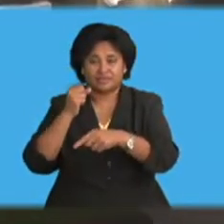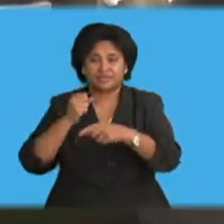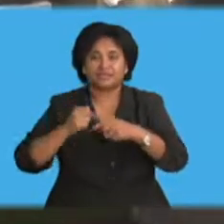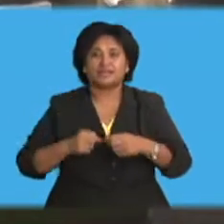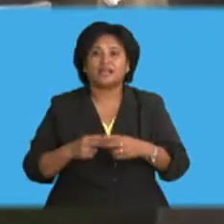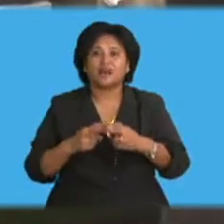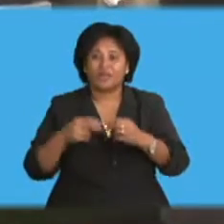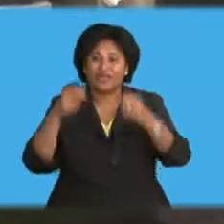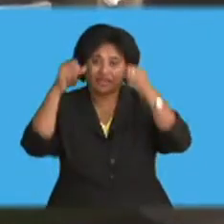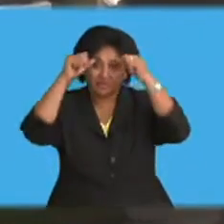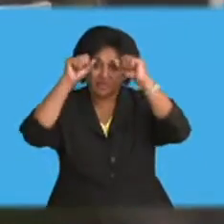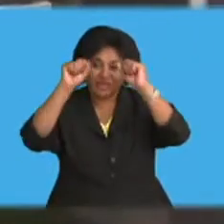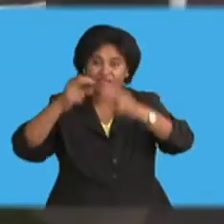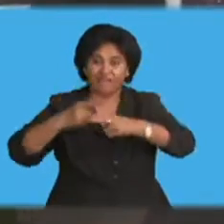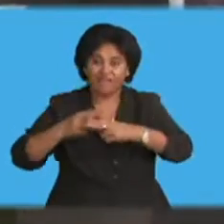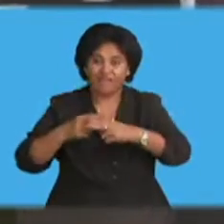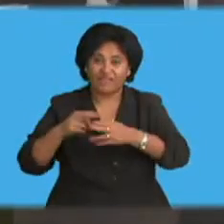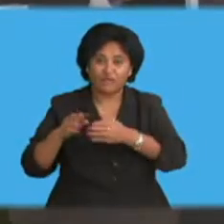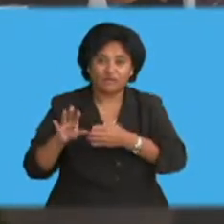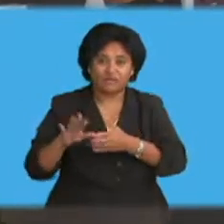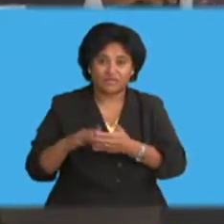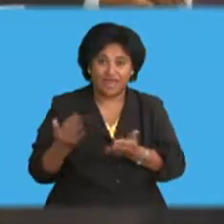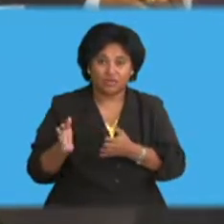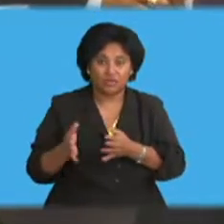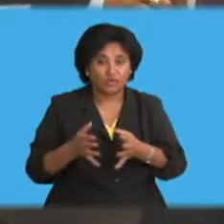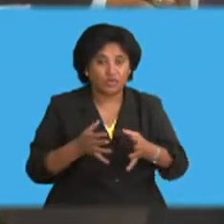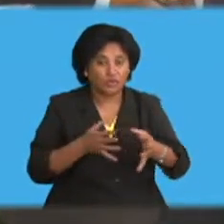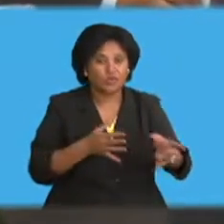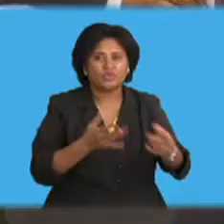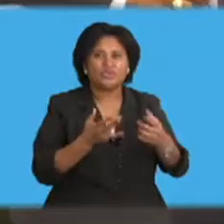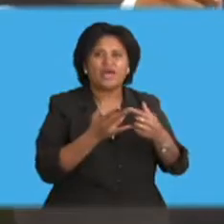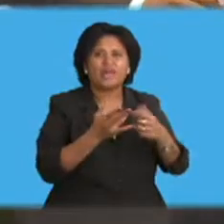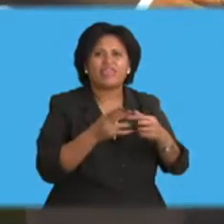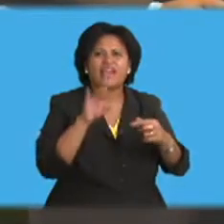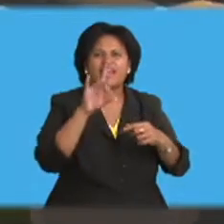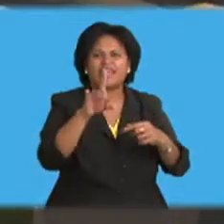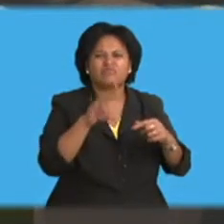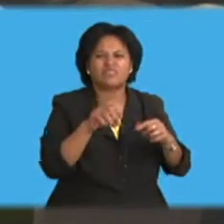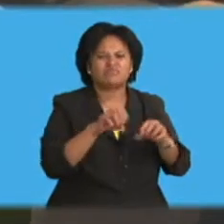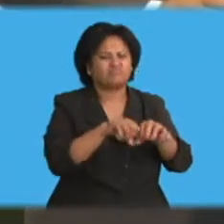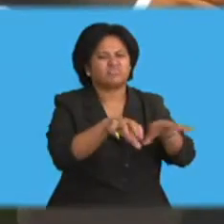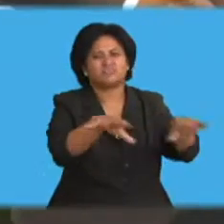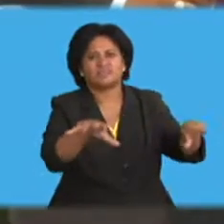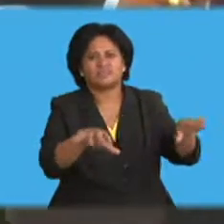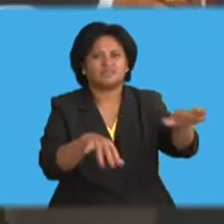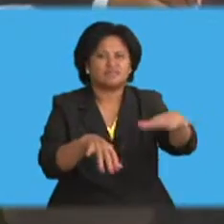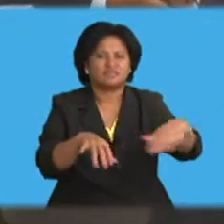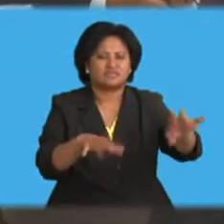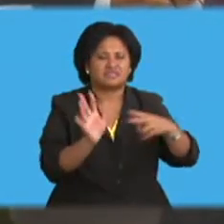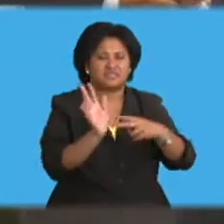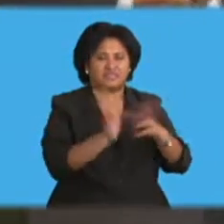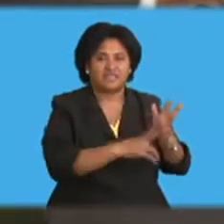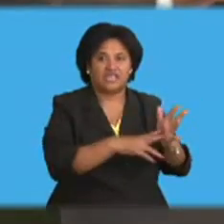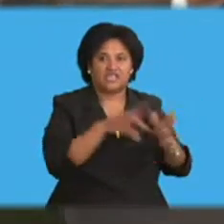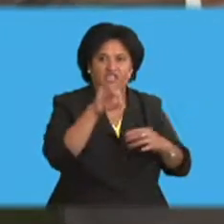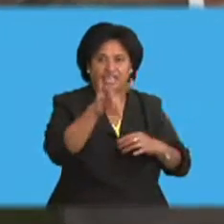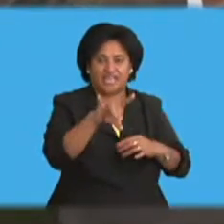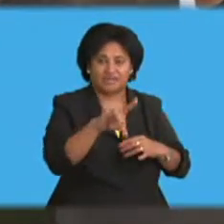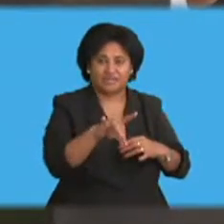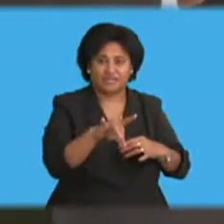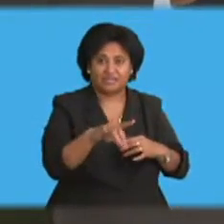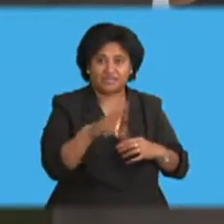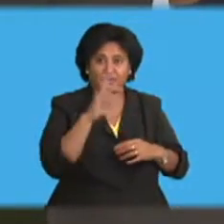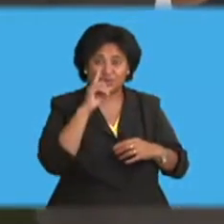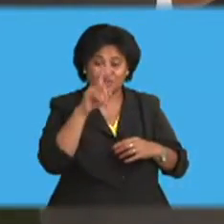the big farms, but now we are going into the stray animals and the village animals, Madam Speaker. So that is why you will see